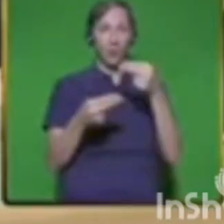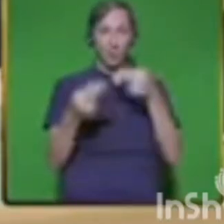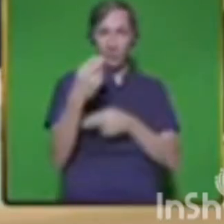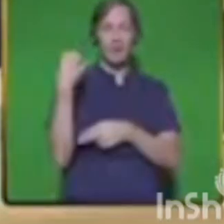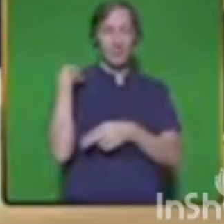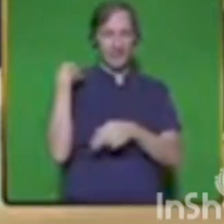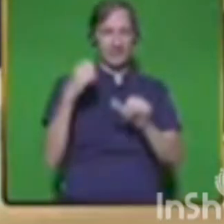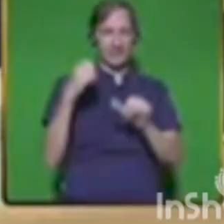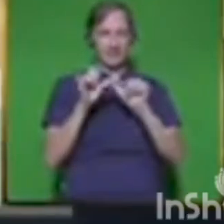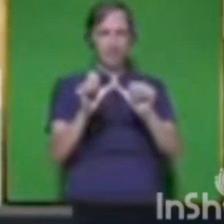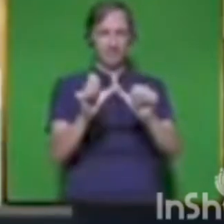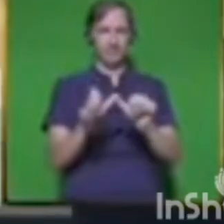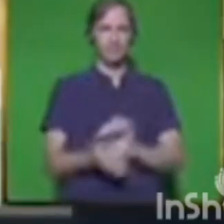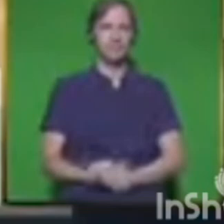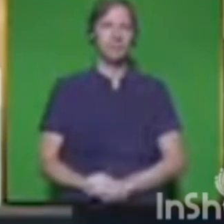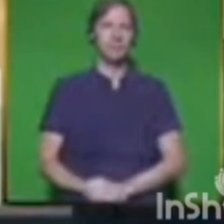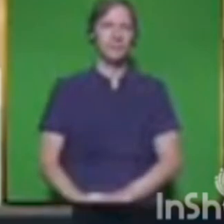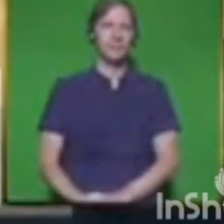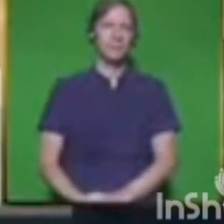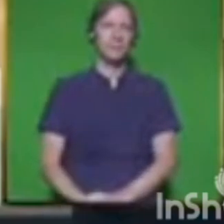please proceed.